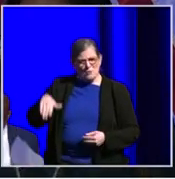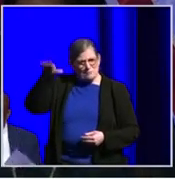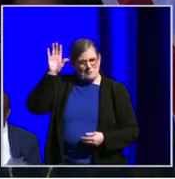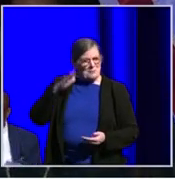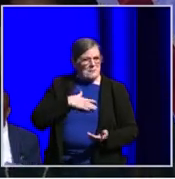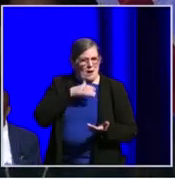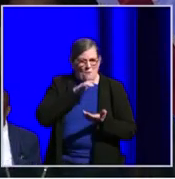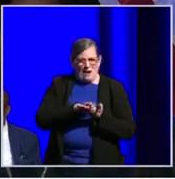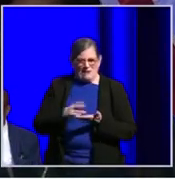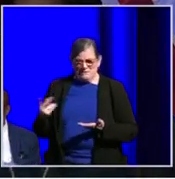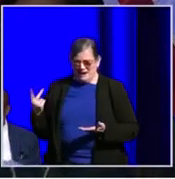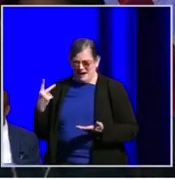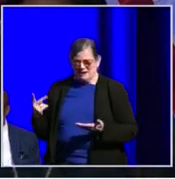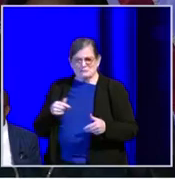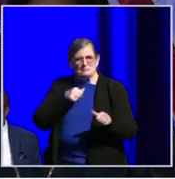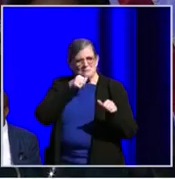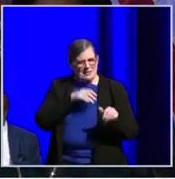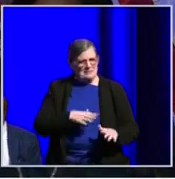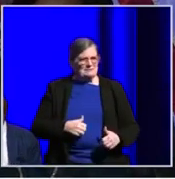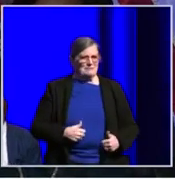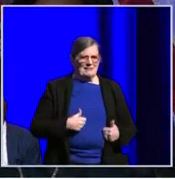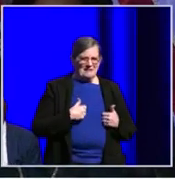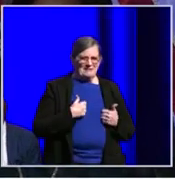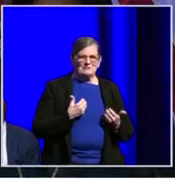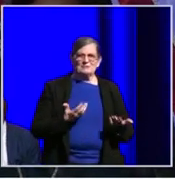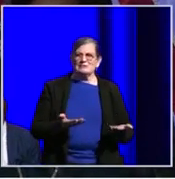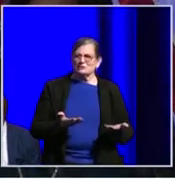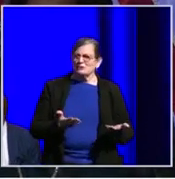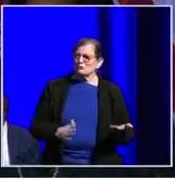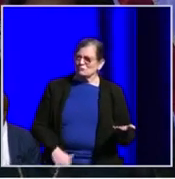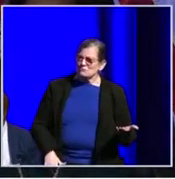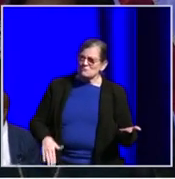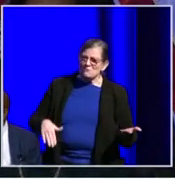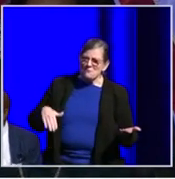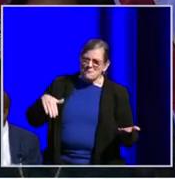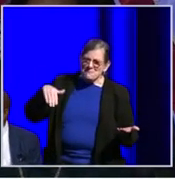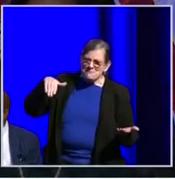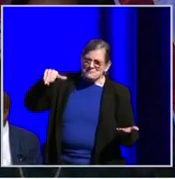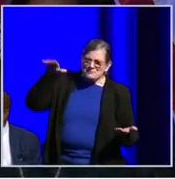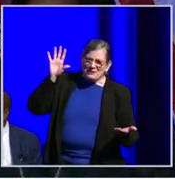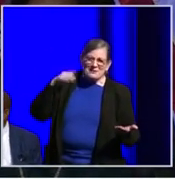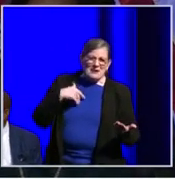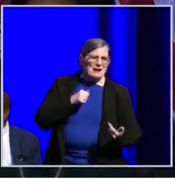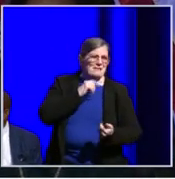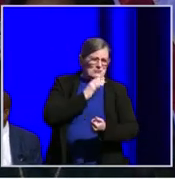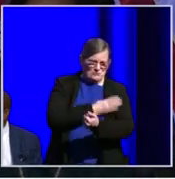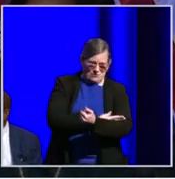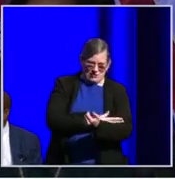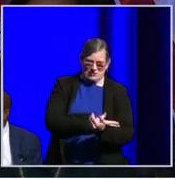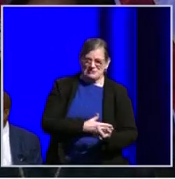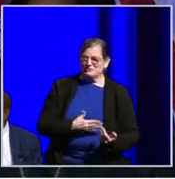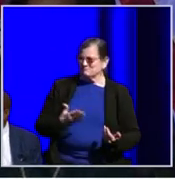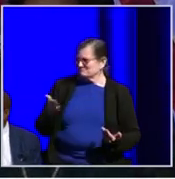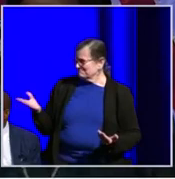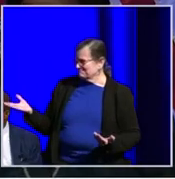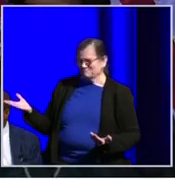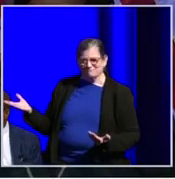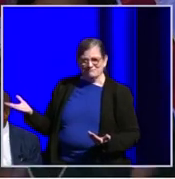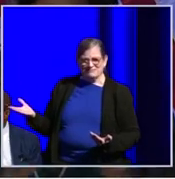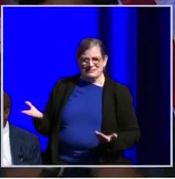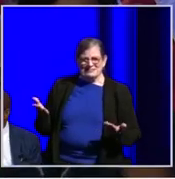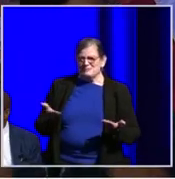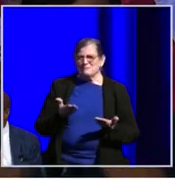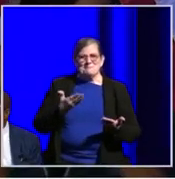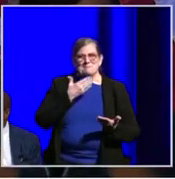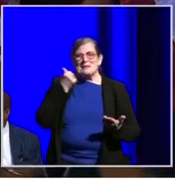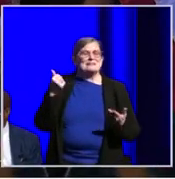live, work, and raise three amazing daughters here. In my unbiased view, there is no better place in the world to live than the nation's